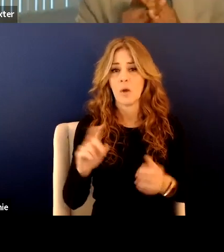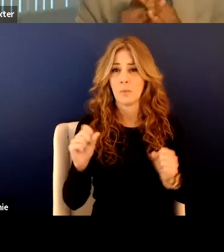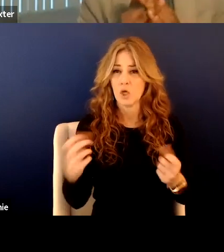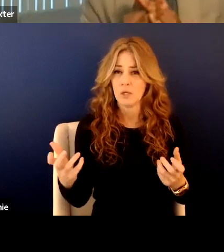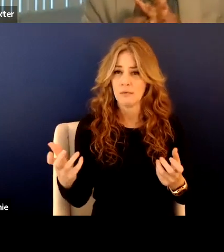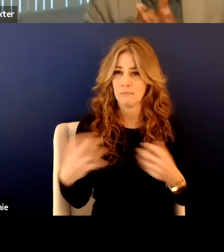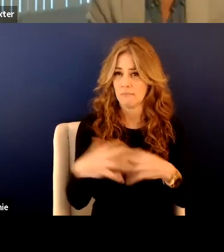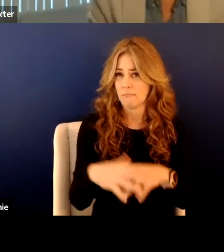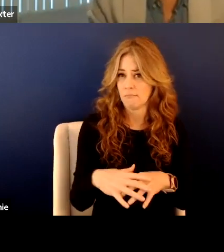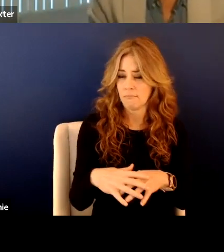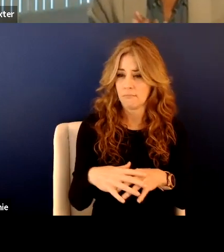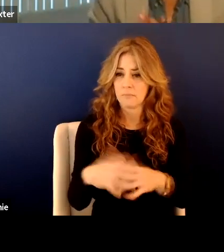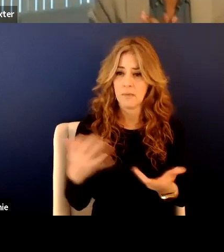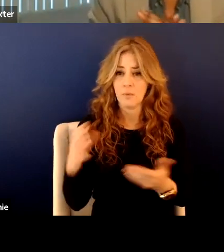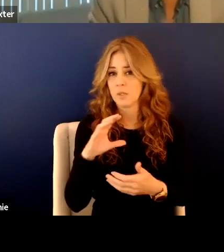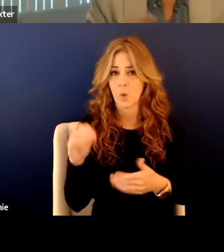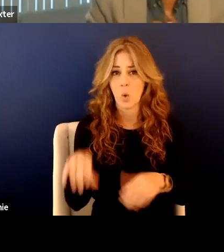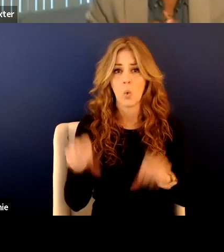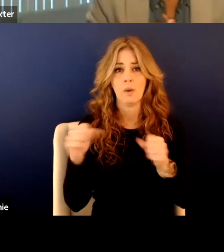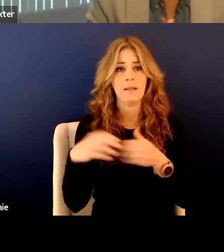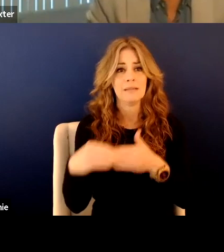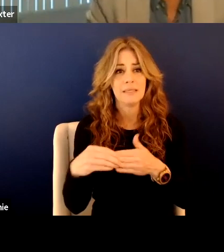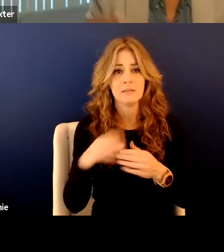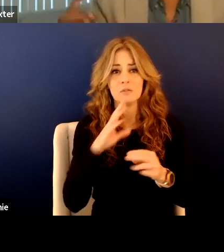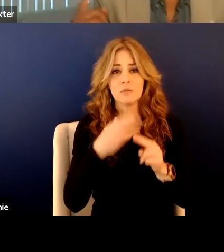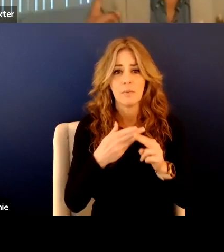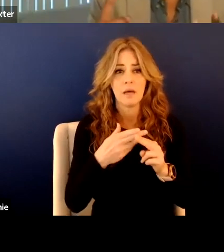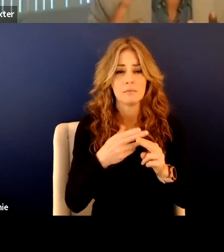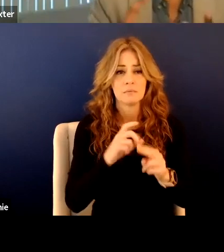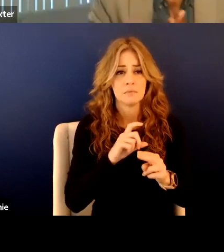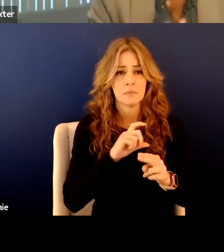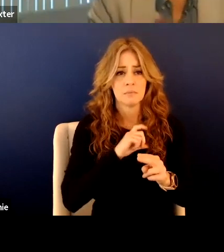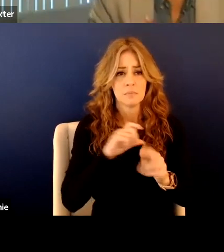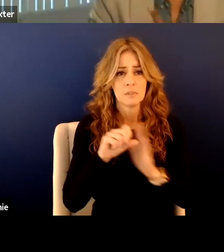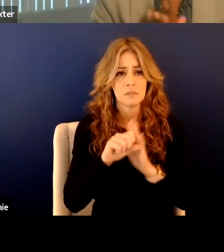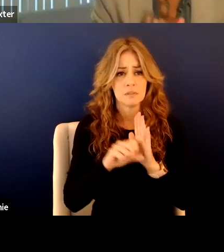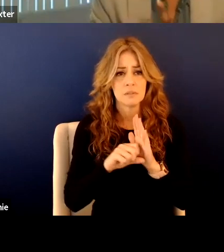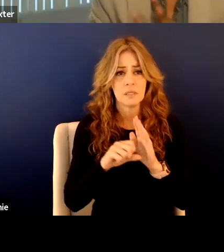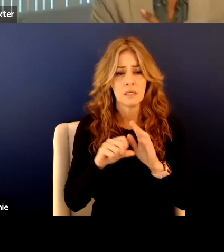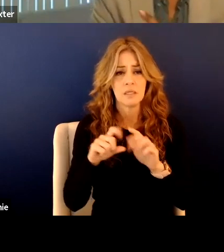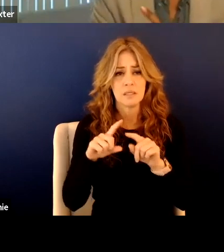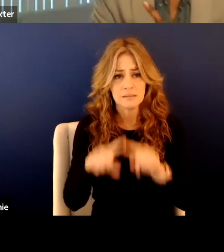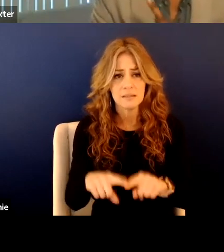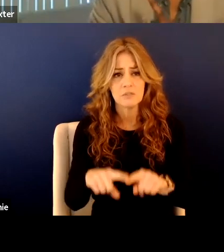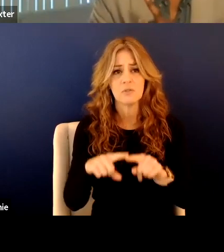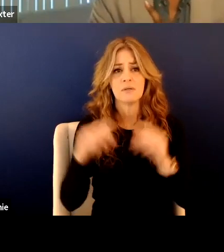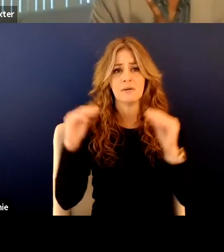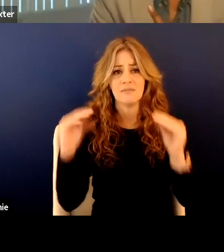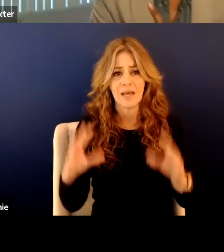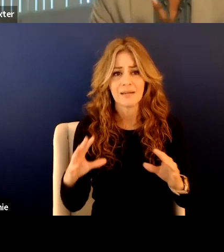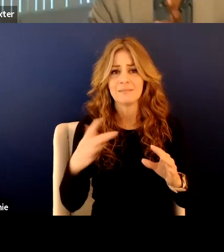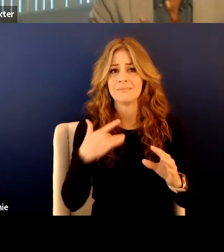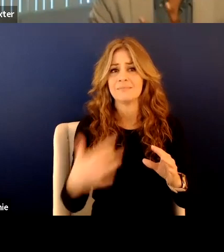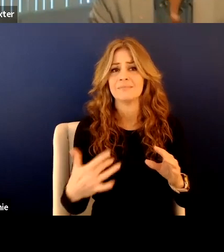like co-lead this charge, is that like when we talk about policing, when we talk about, you know, contingent faculty who are predominantly Black